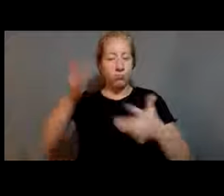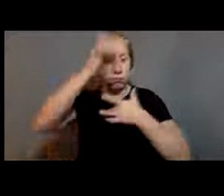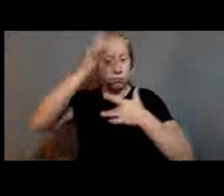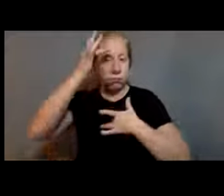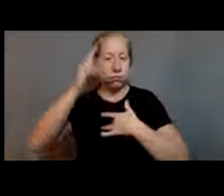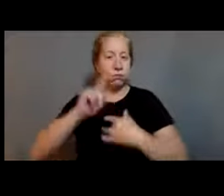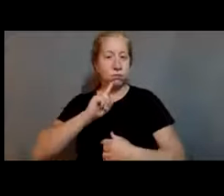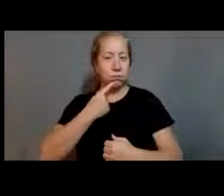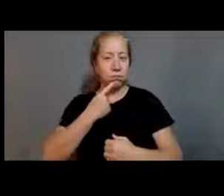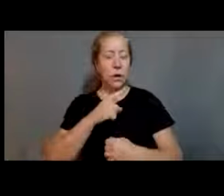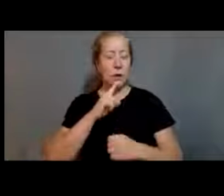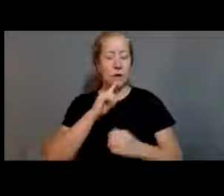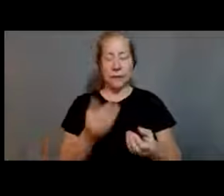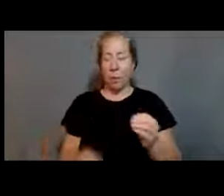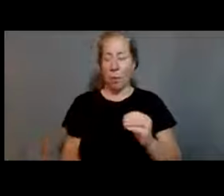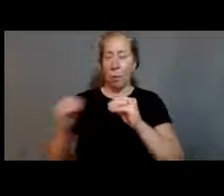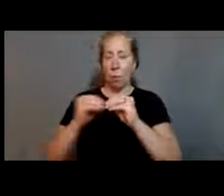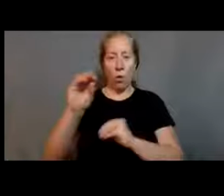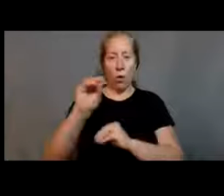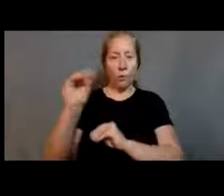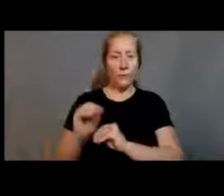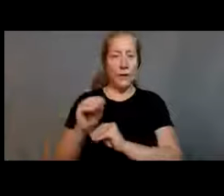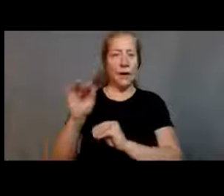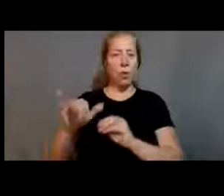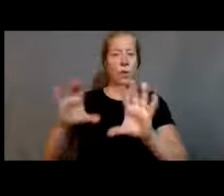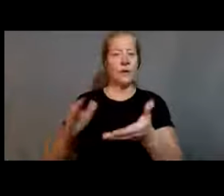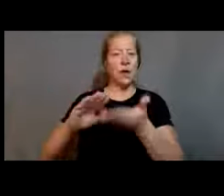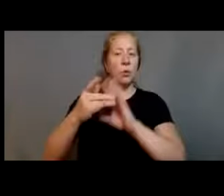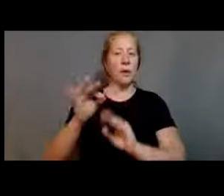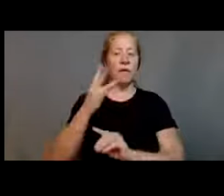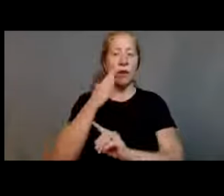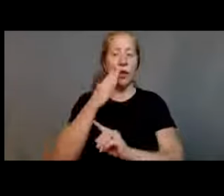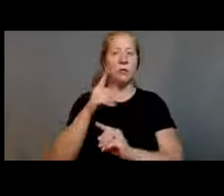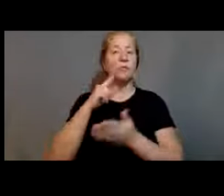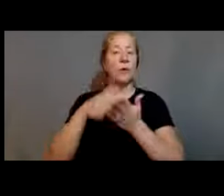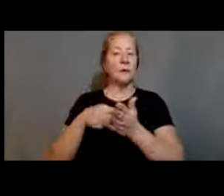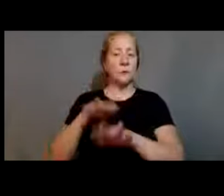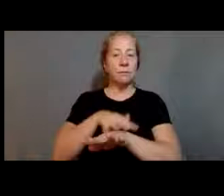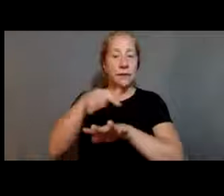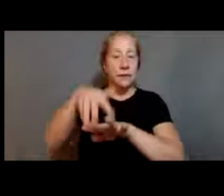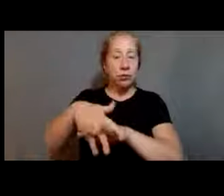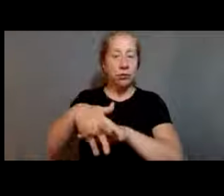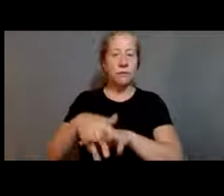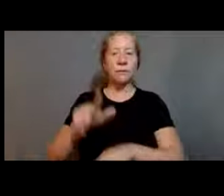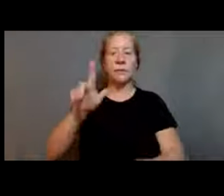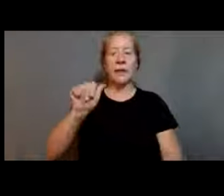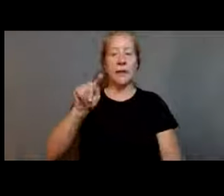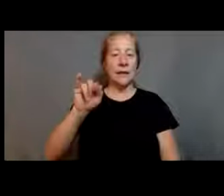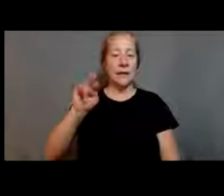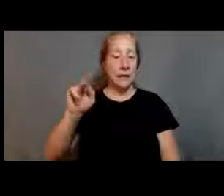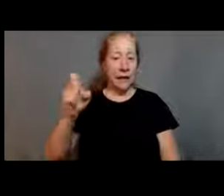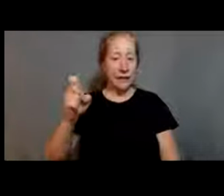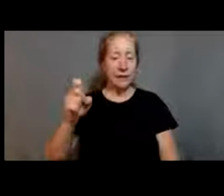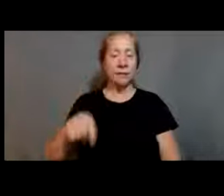disproportionately being burdened by communities of color, specifically Indigenous, Latinx, as well as